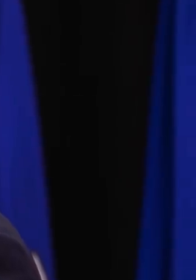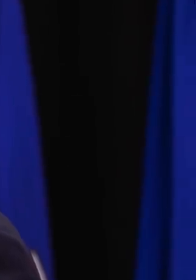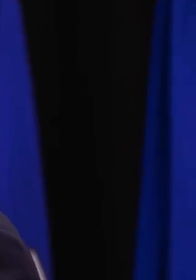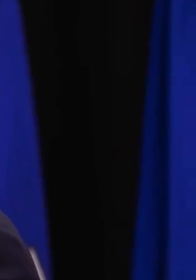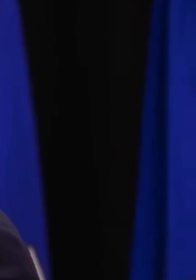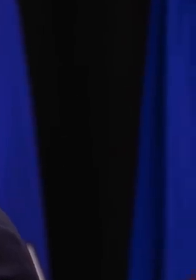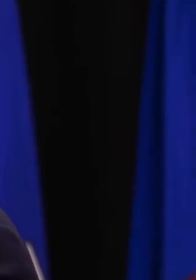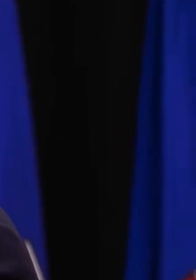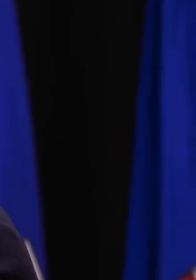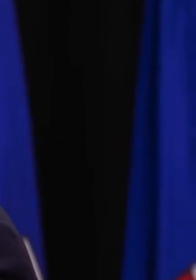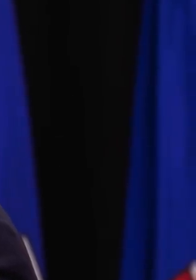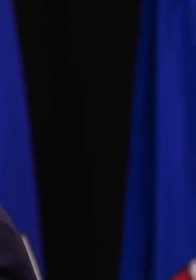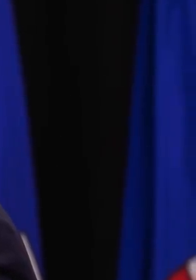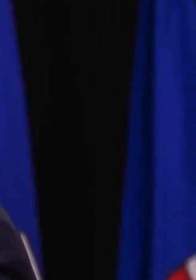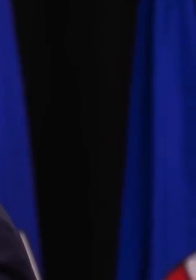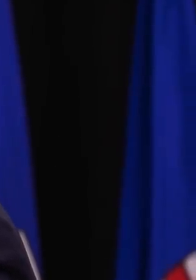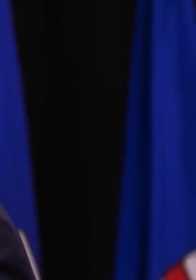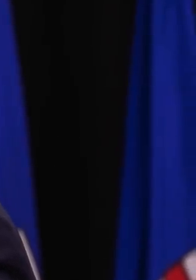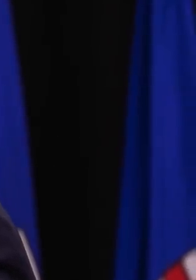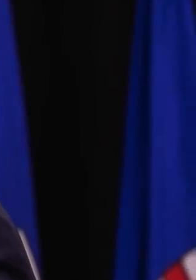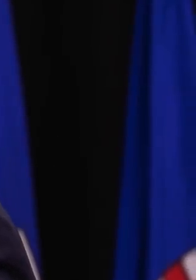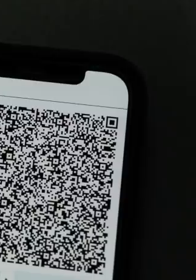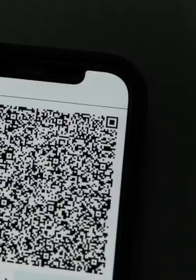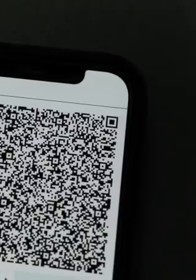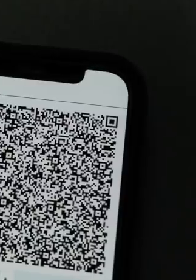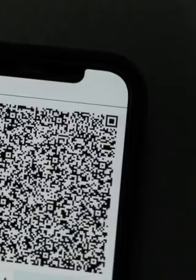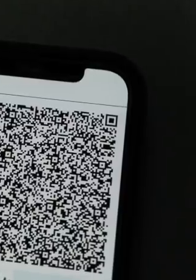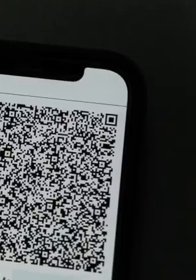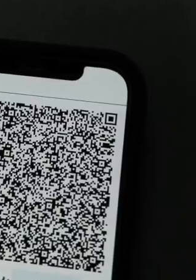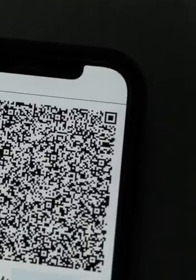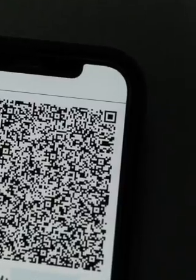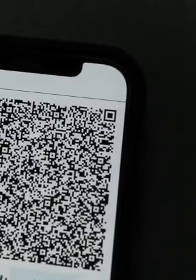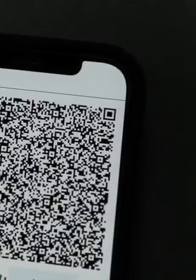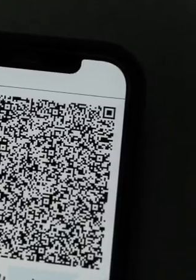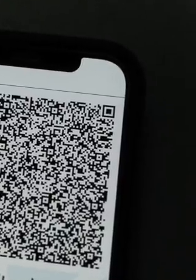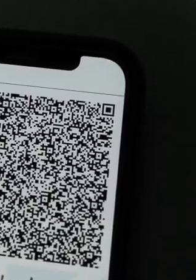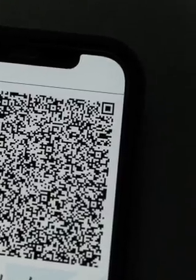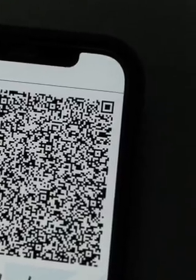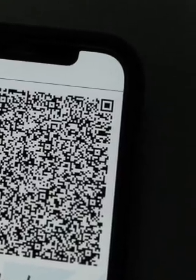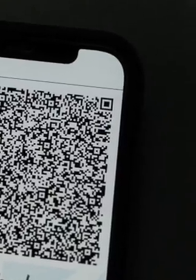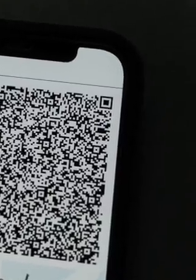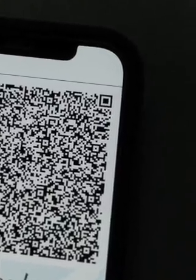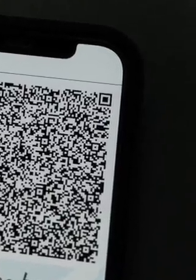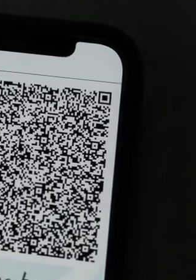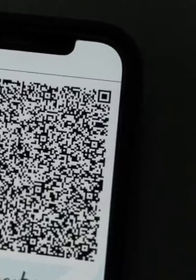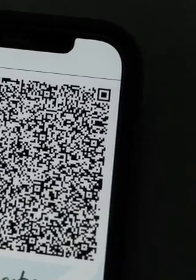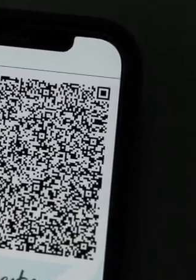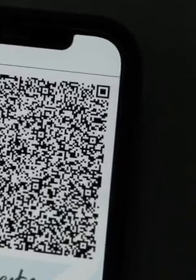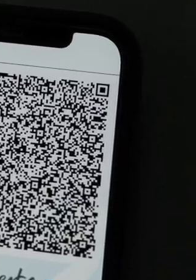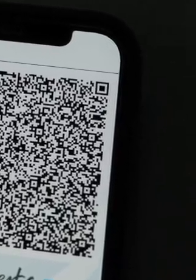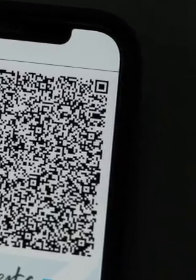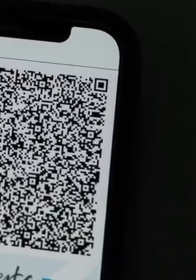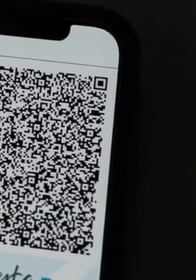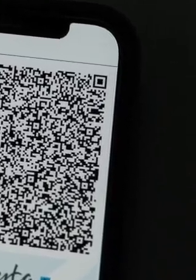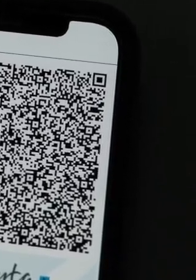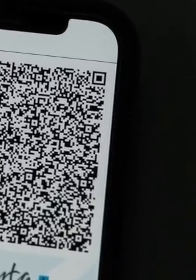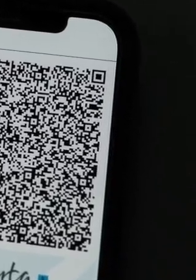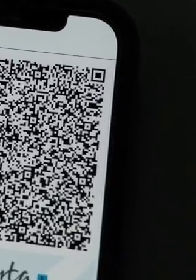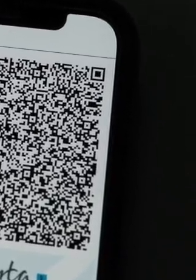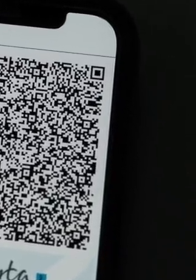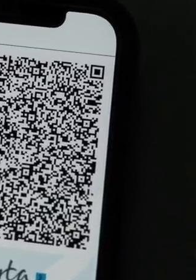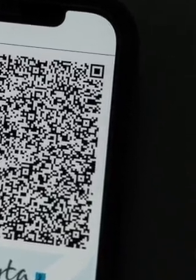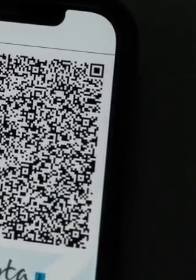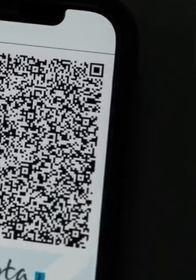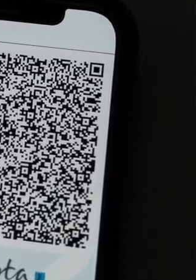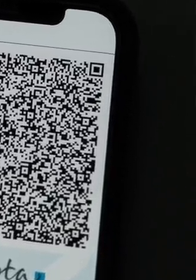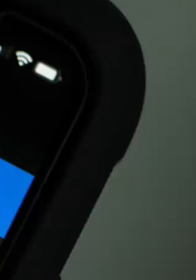steps to make it easier and more secure for people and businesses to participate in the program, the REP, and to limit